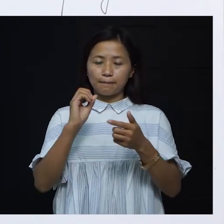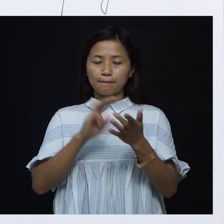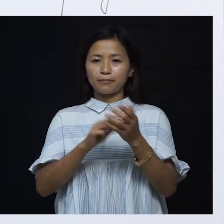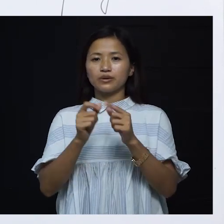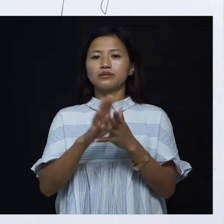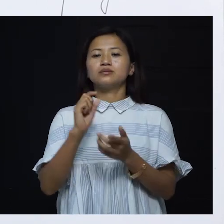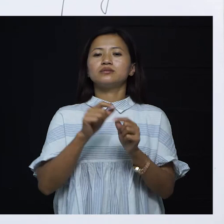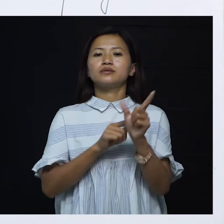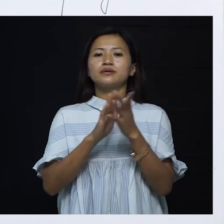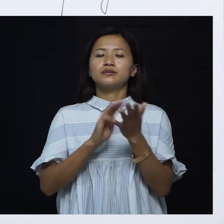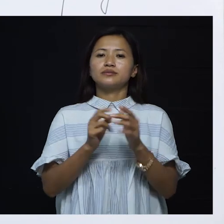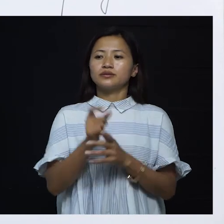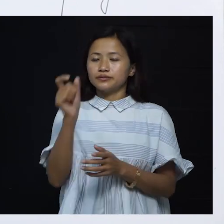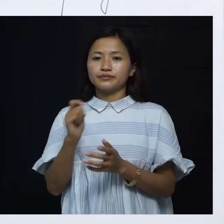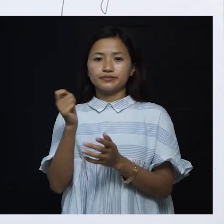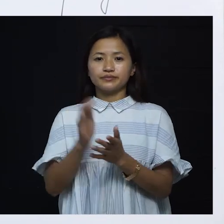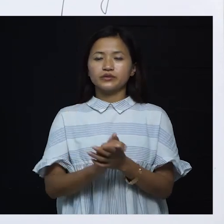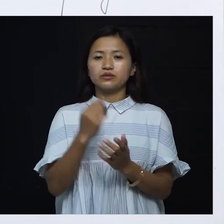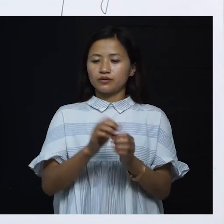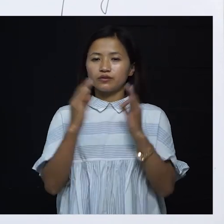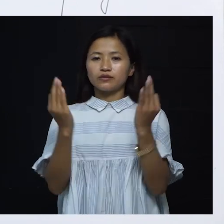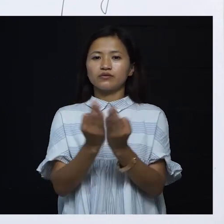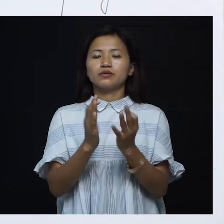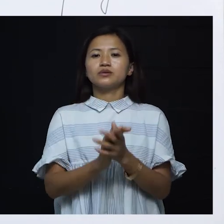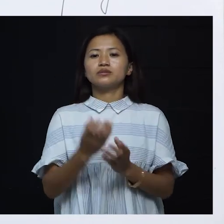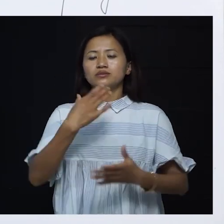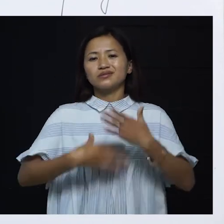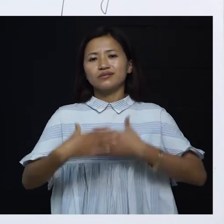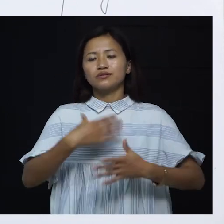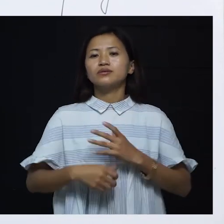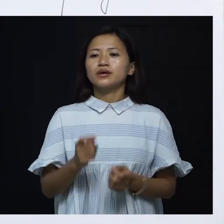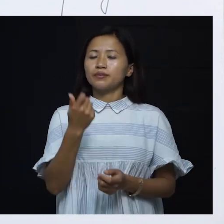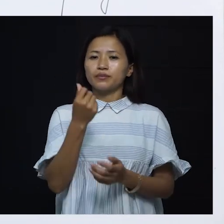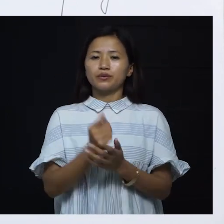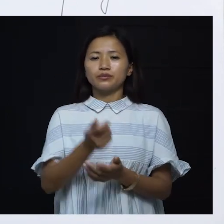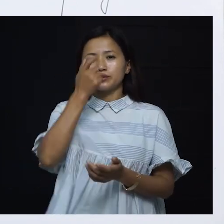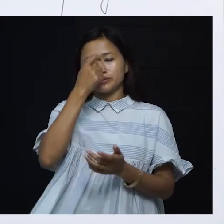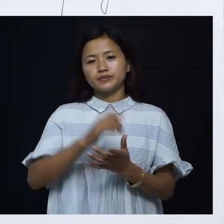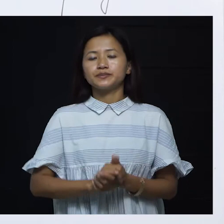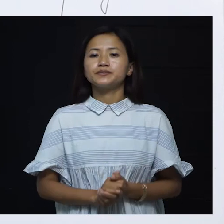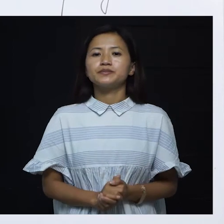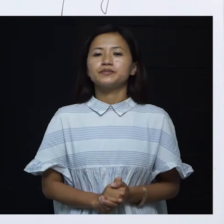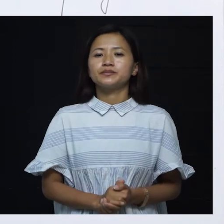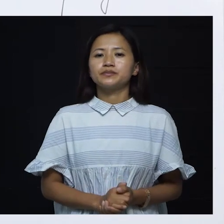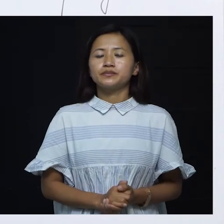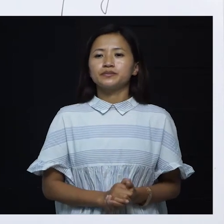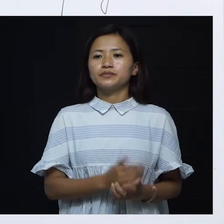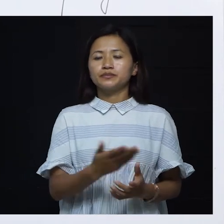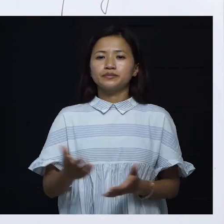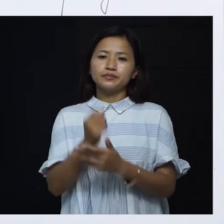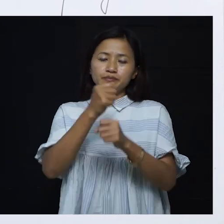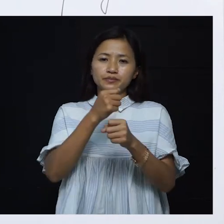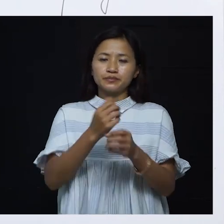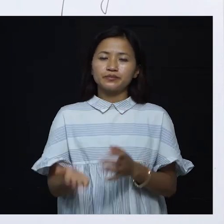the youth and also to those families who suffer from financial problems, right? And then the government